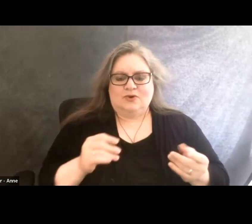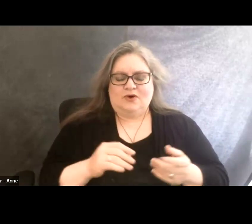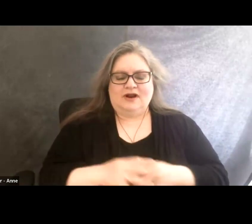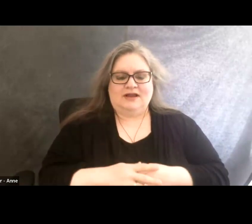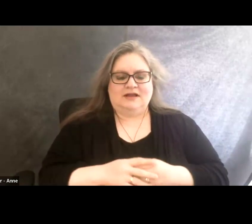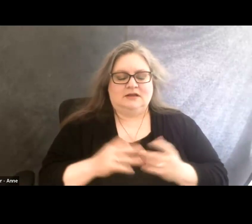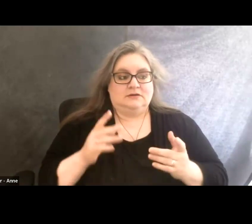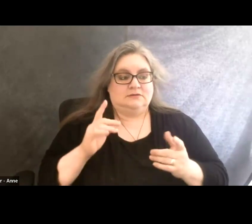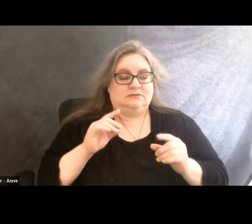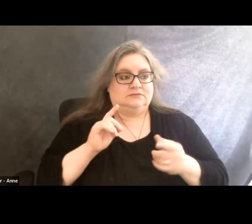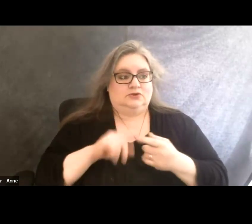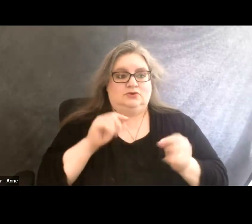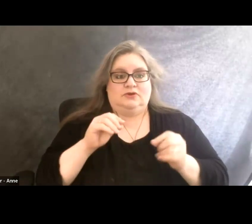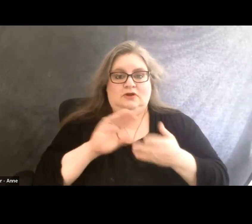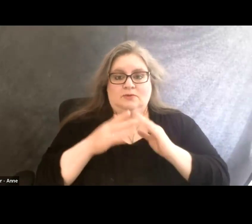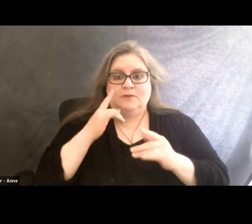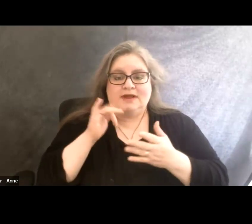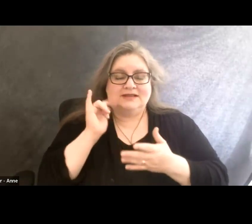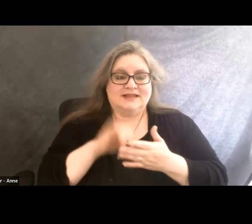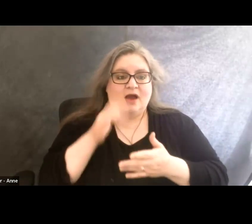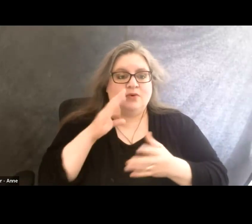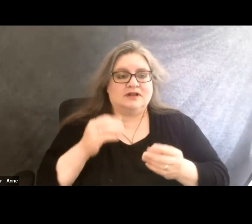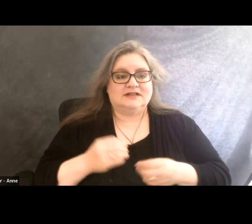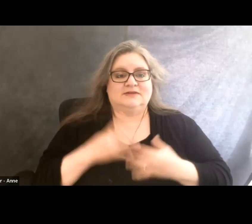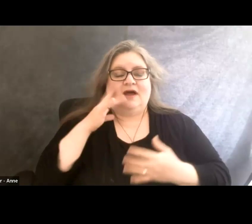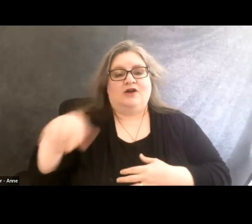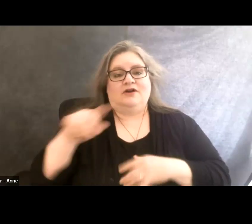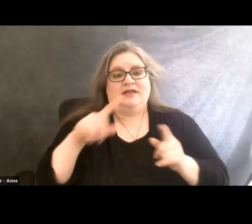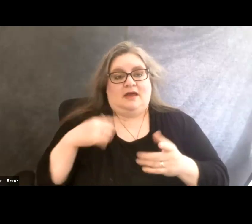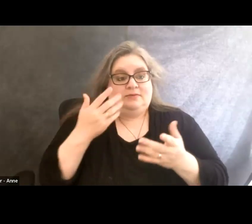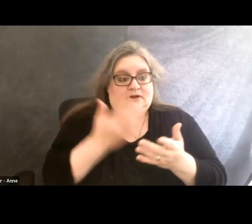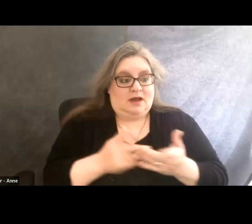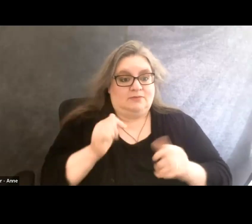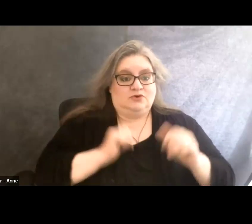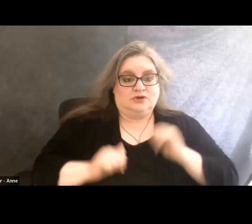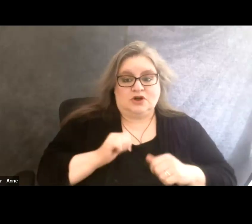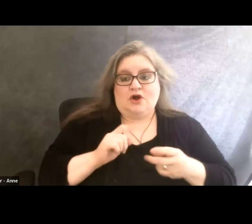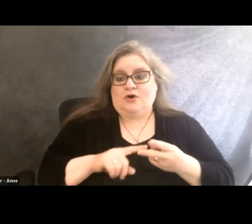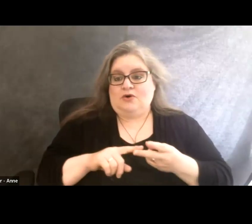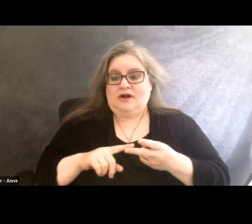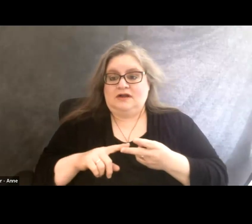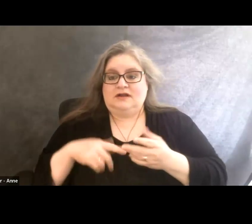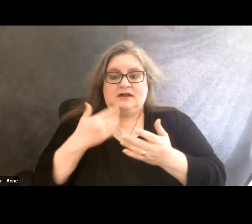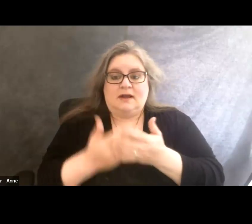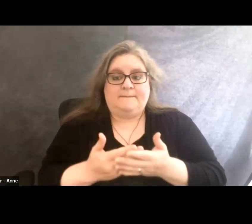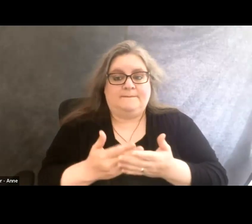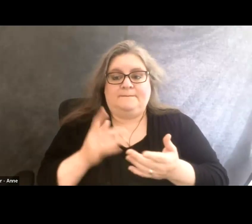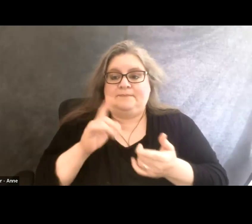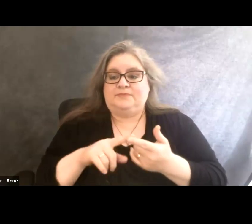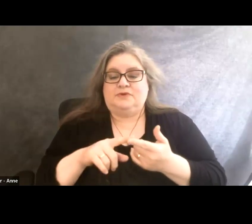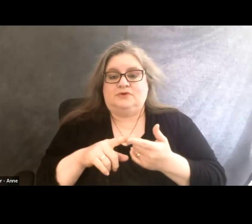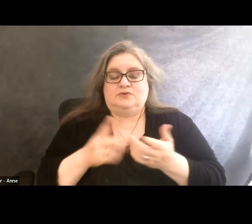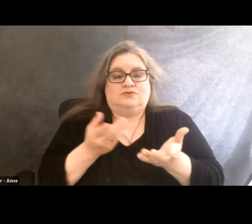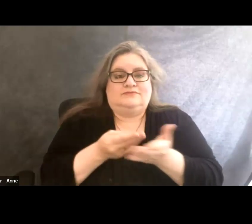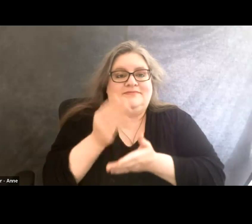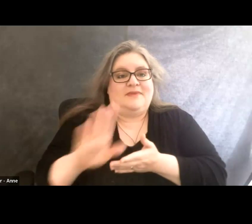my community? Because that's what's going to inspire them to come to a show, to come to, buy your